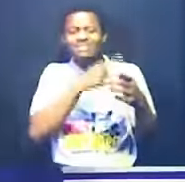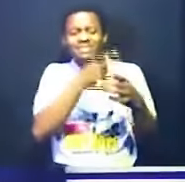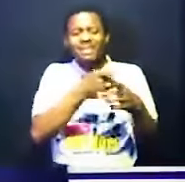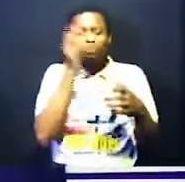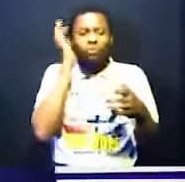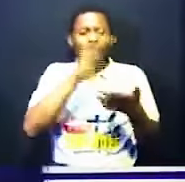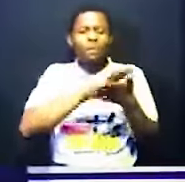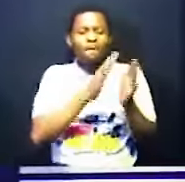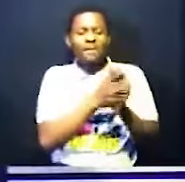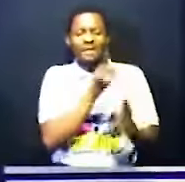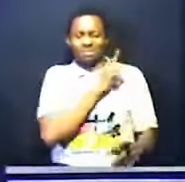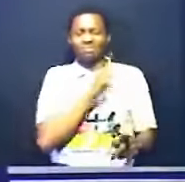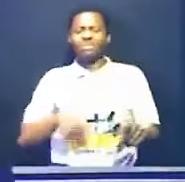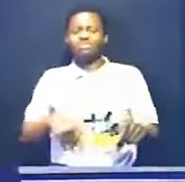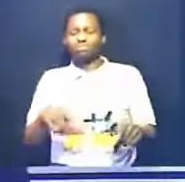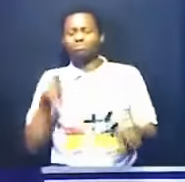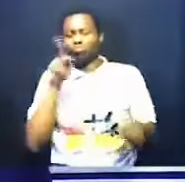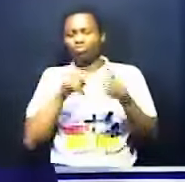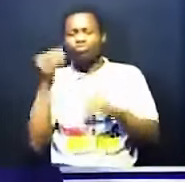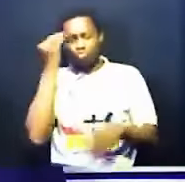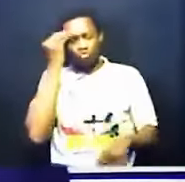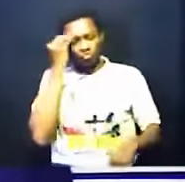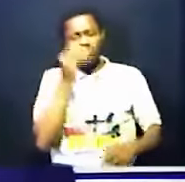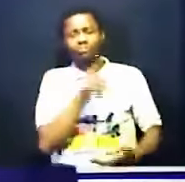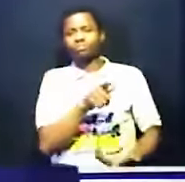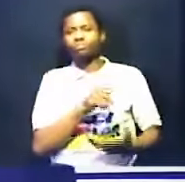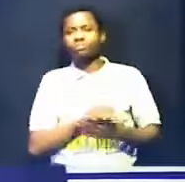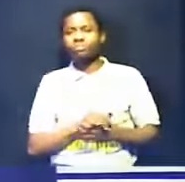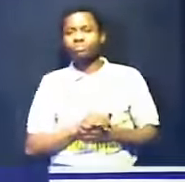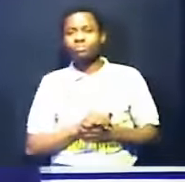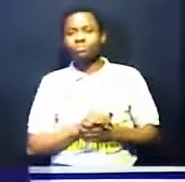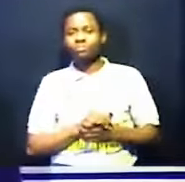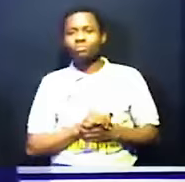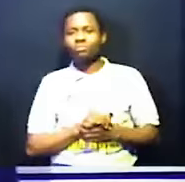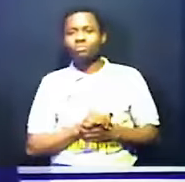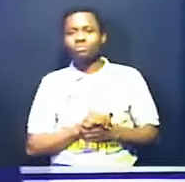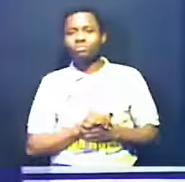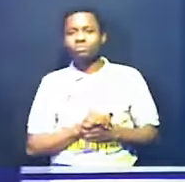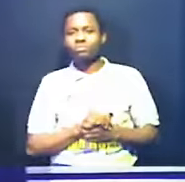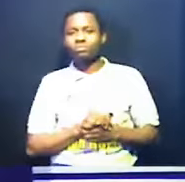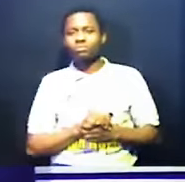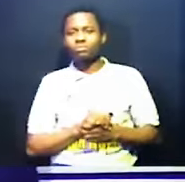And so, if Amnon will have two servants following him,